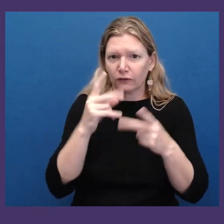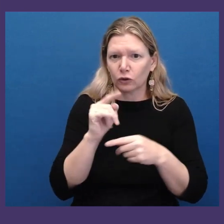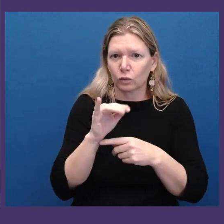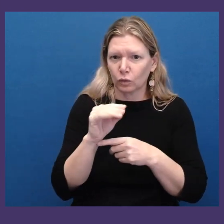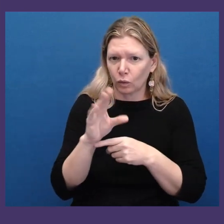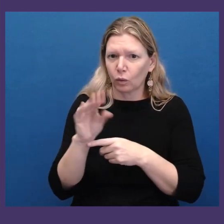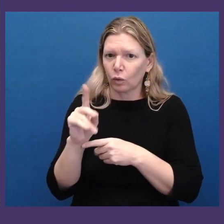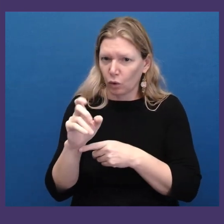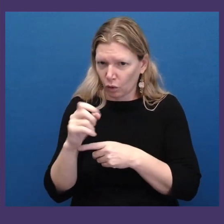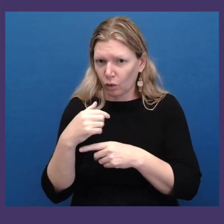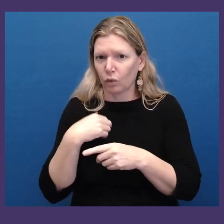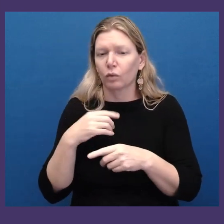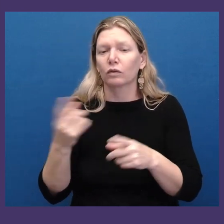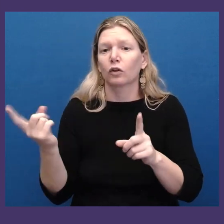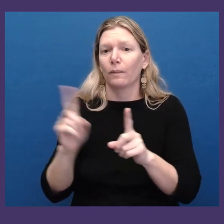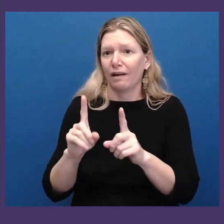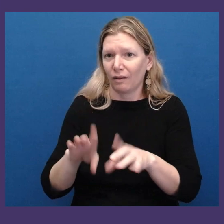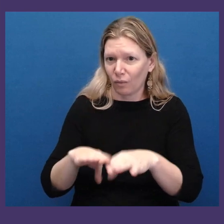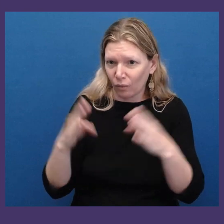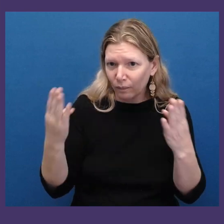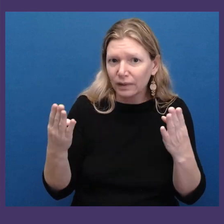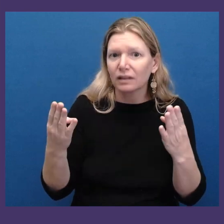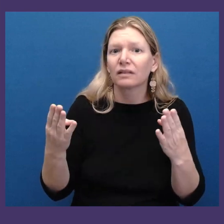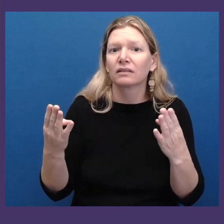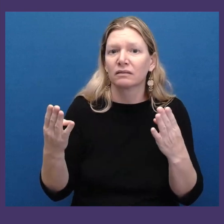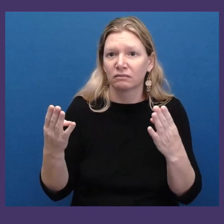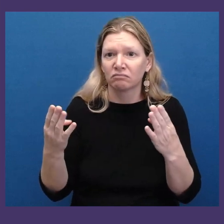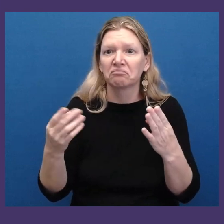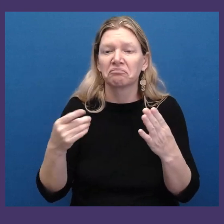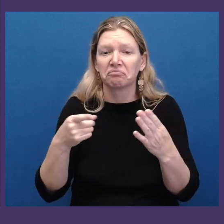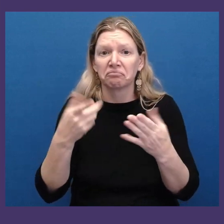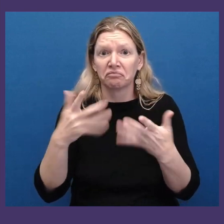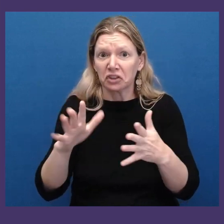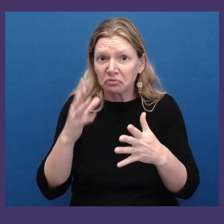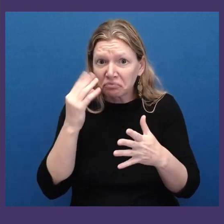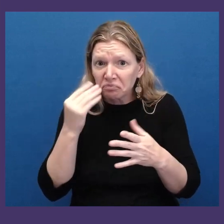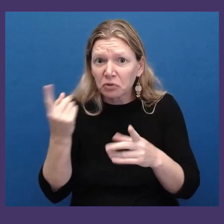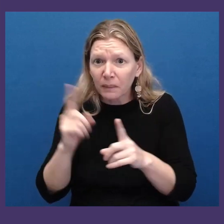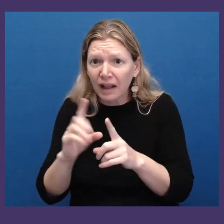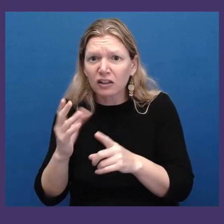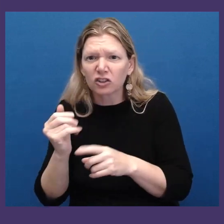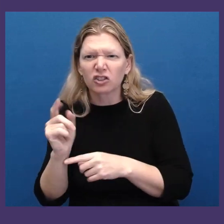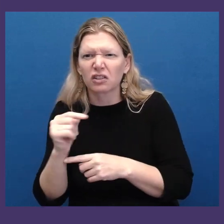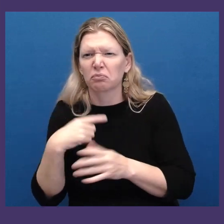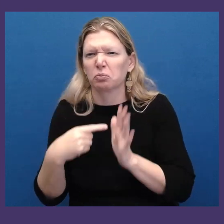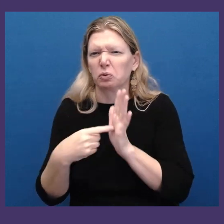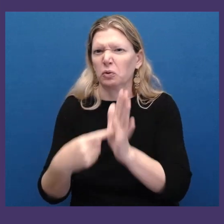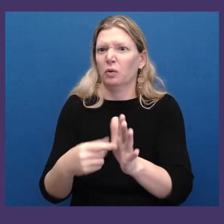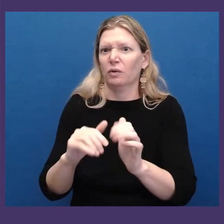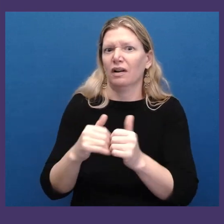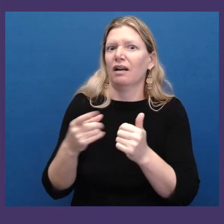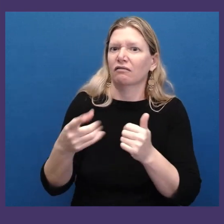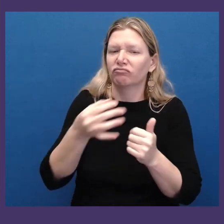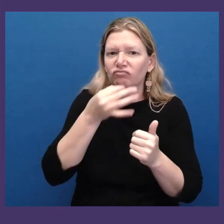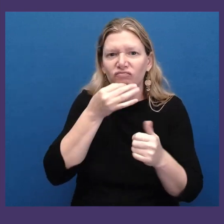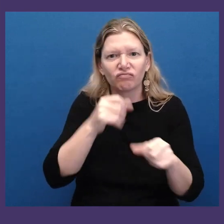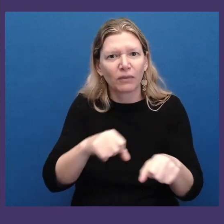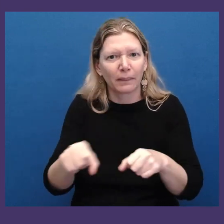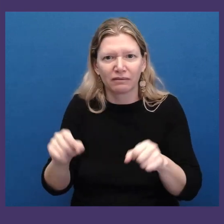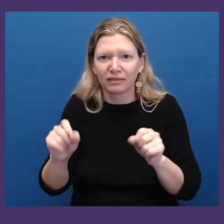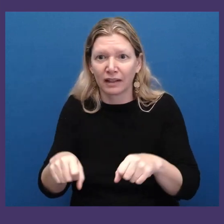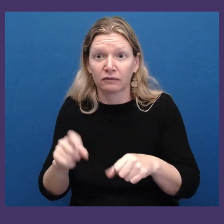is. And the first thing I'm going to do is just show the voice feature. So I'm going to click on the little microphone. Within